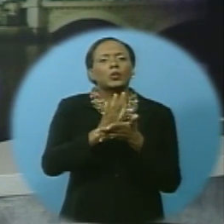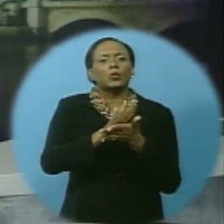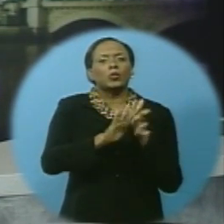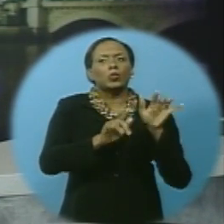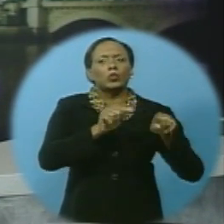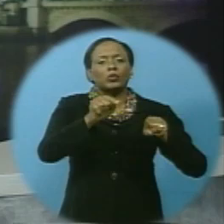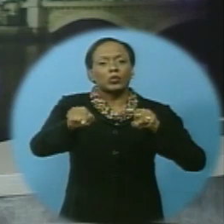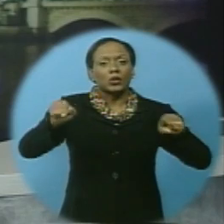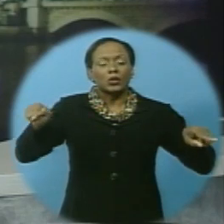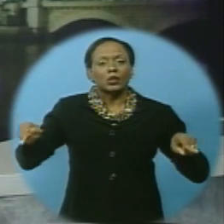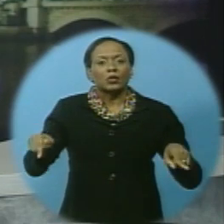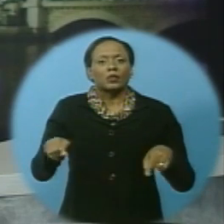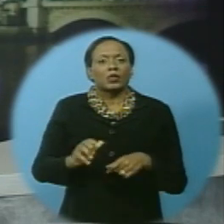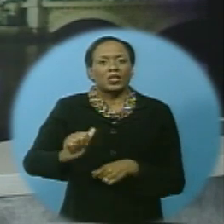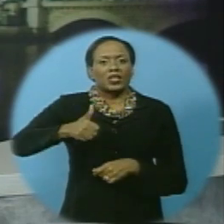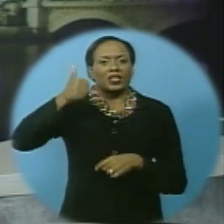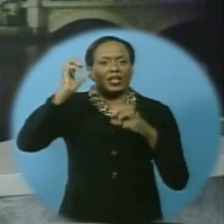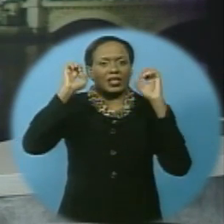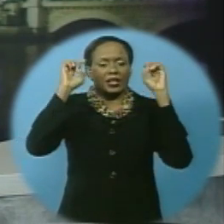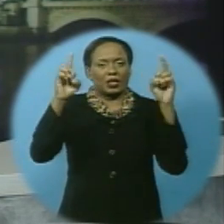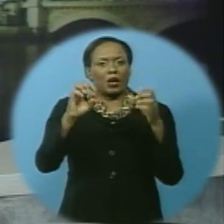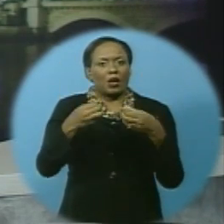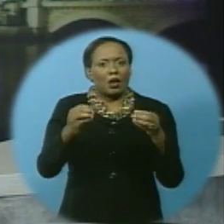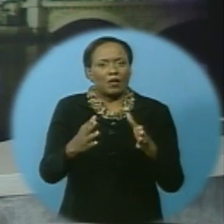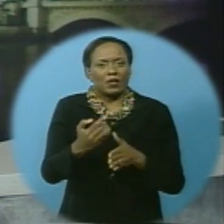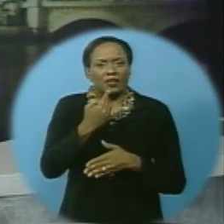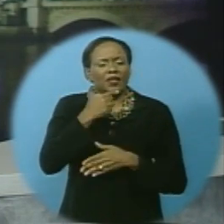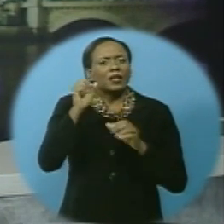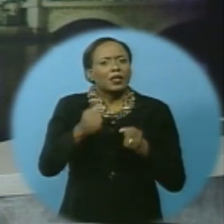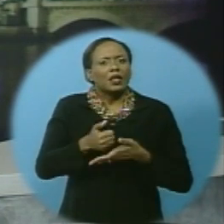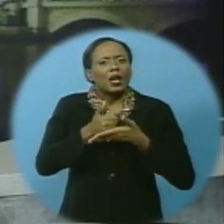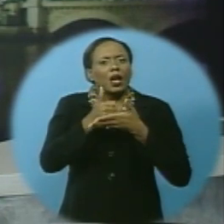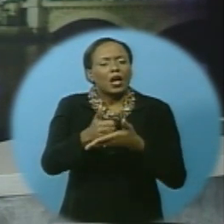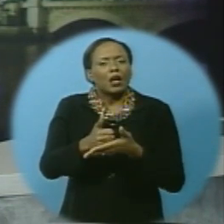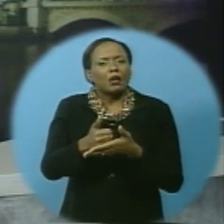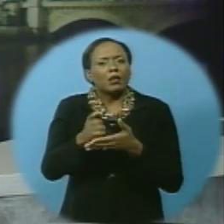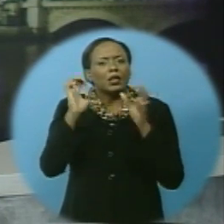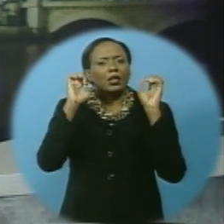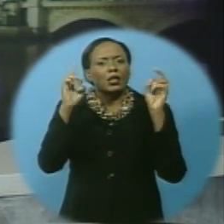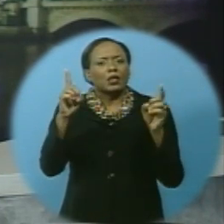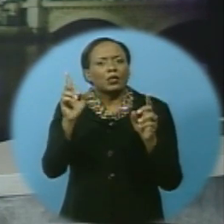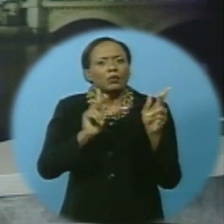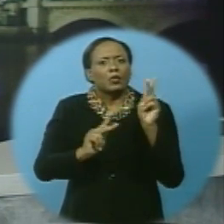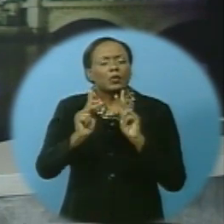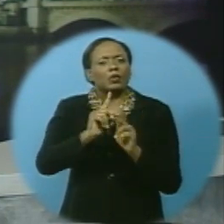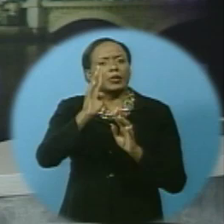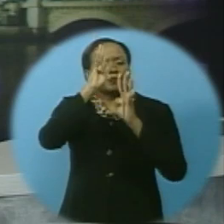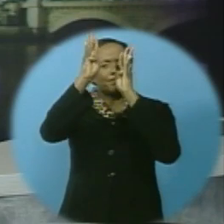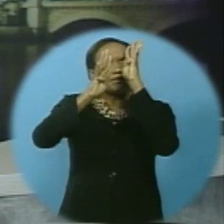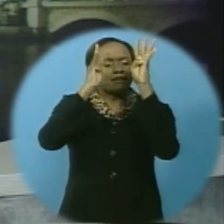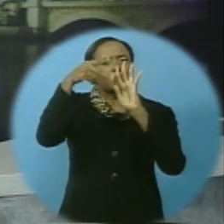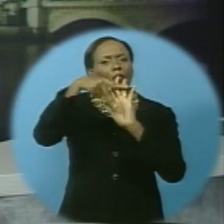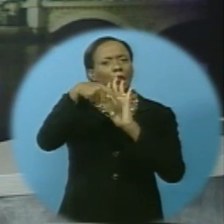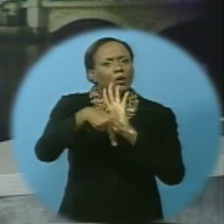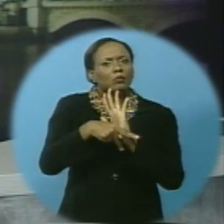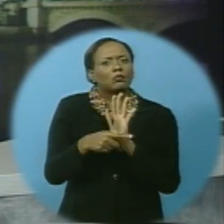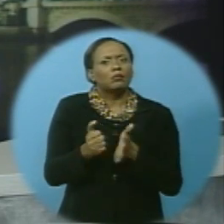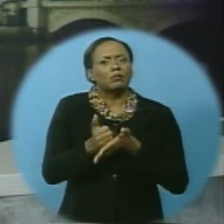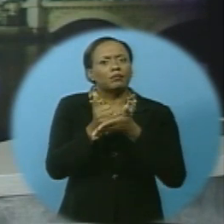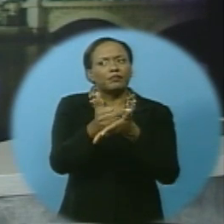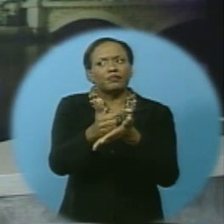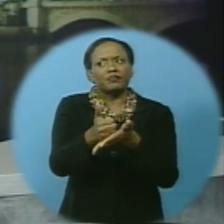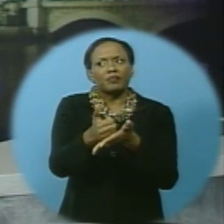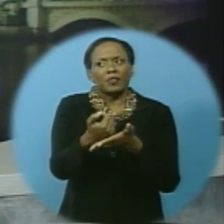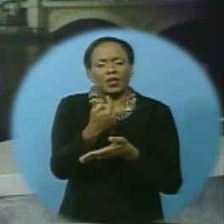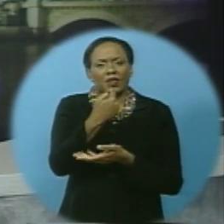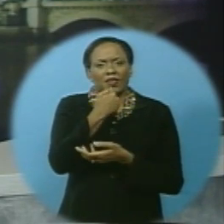Education Officer Joy Adamson says the finding can help education officials to design policies to assist. She is of the